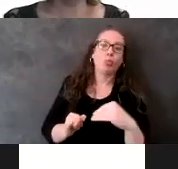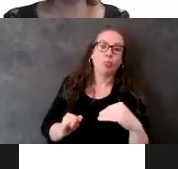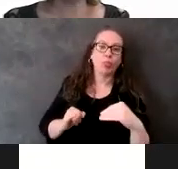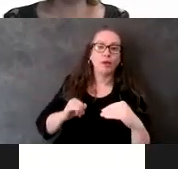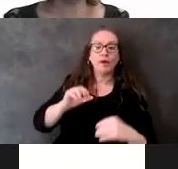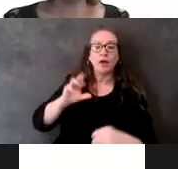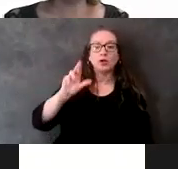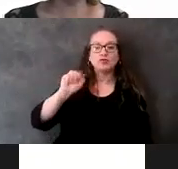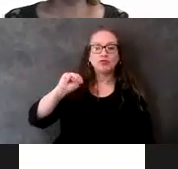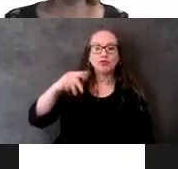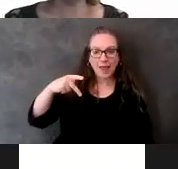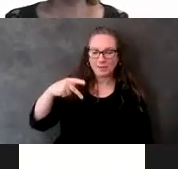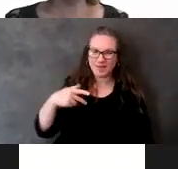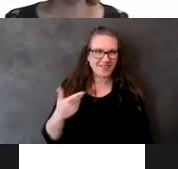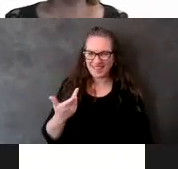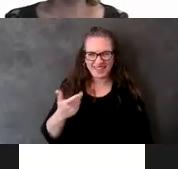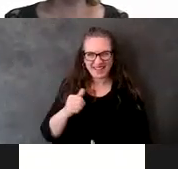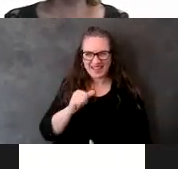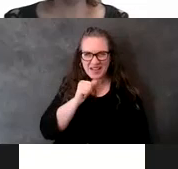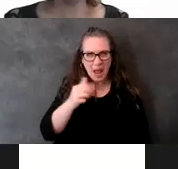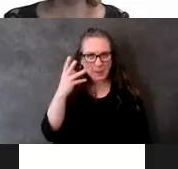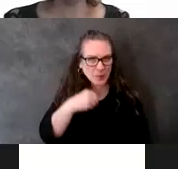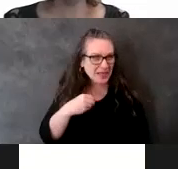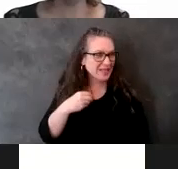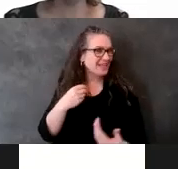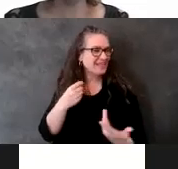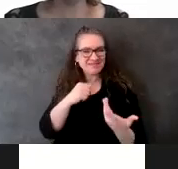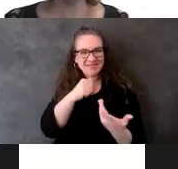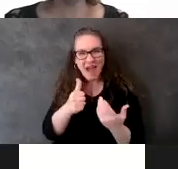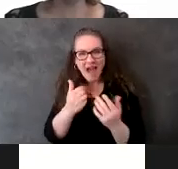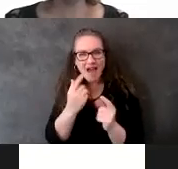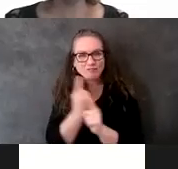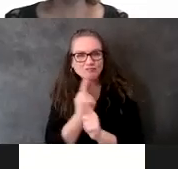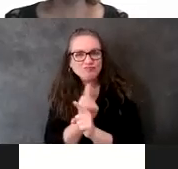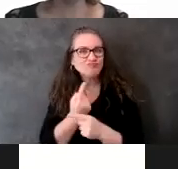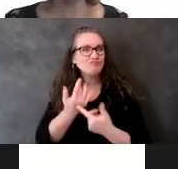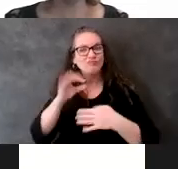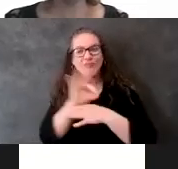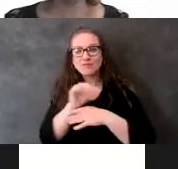unattractive. And again, if you plan for inclusion, we won't have to have these things.